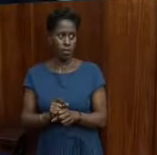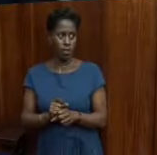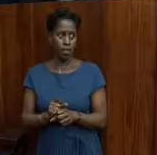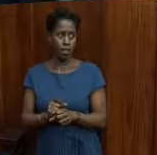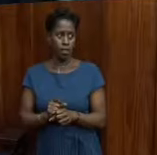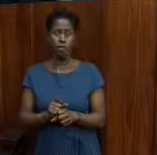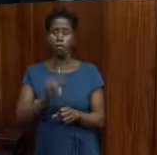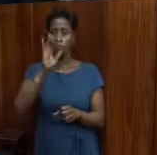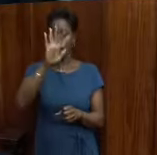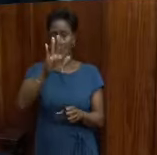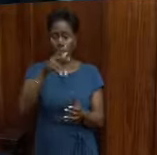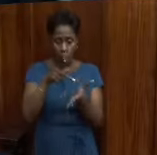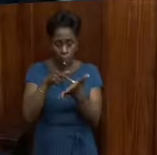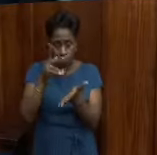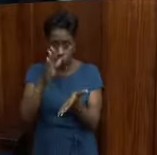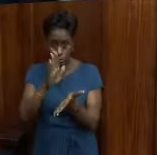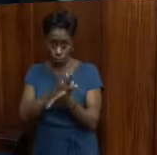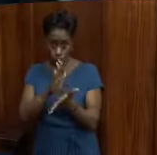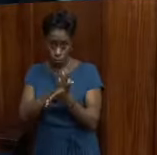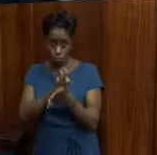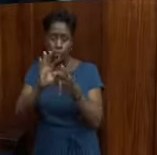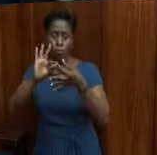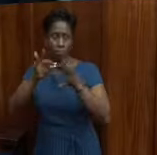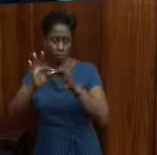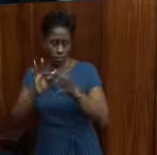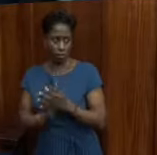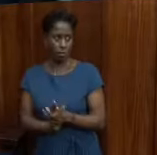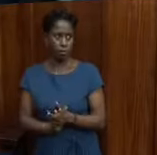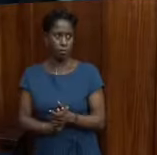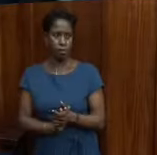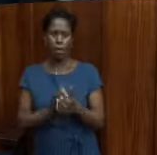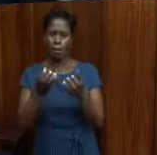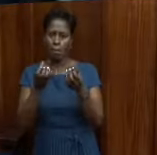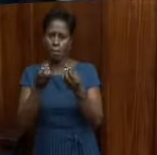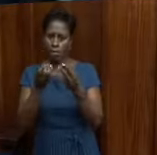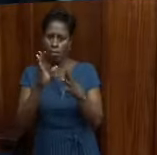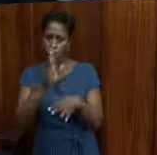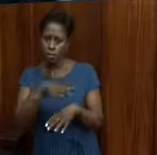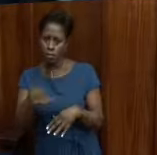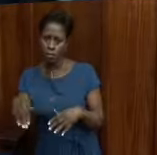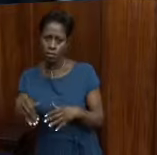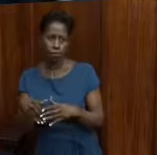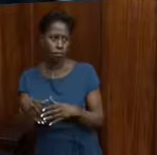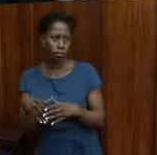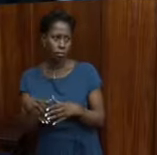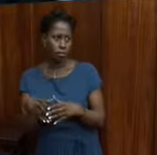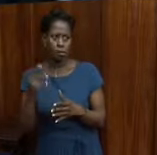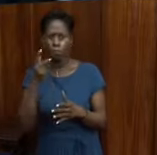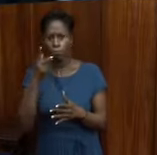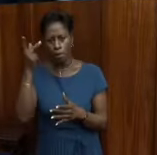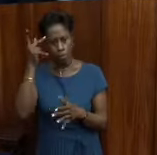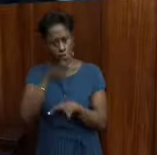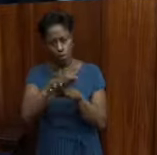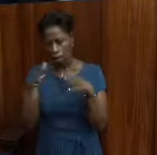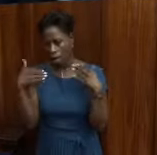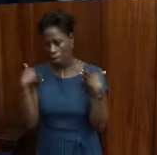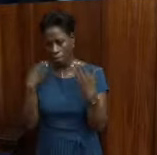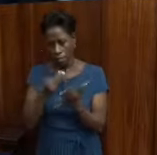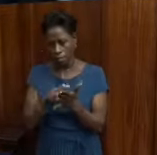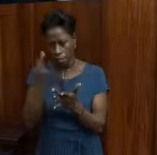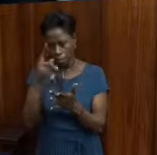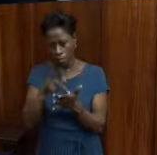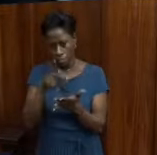be refurnished in each of the Windward Islands. Hundreds of children in these countries with parents unable to finance their children's